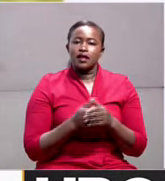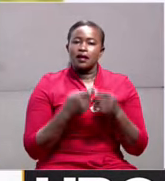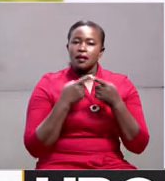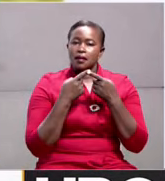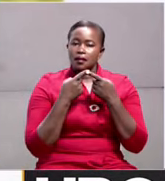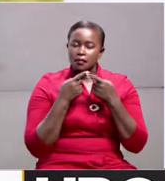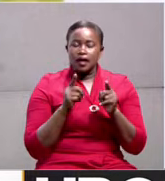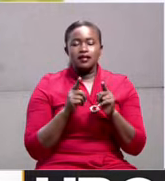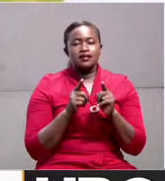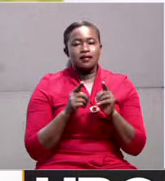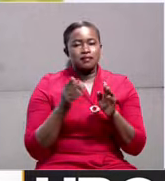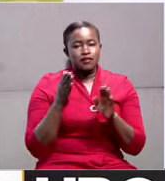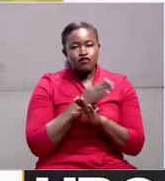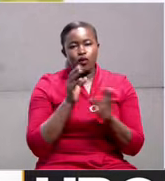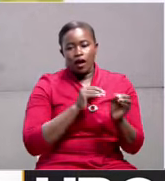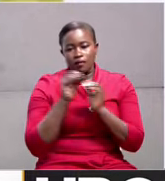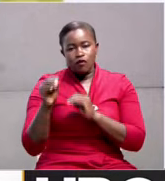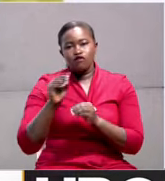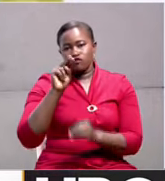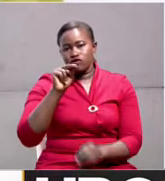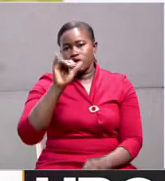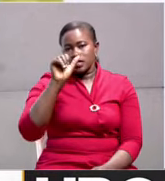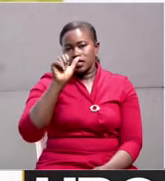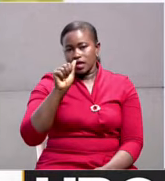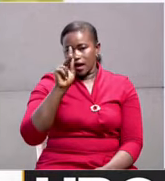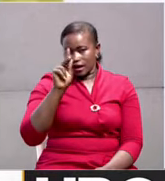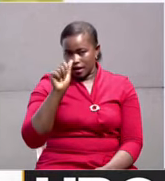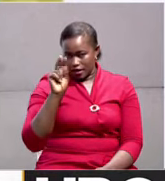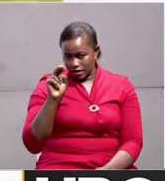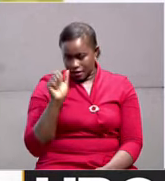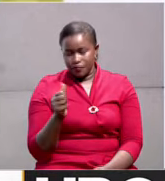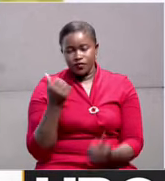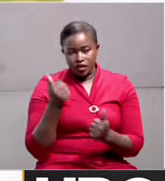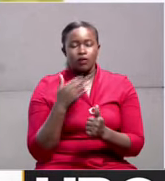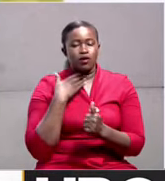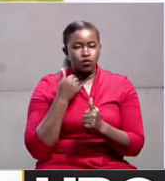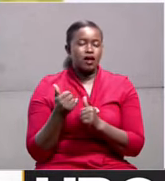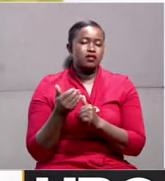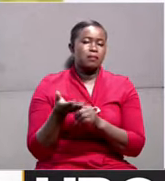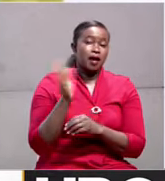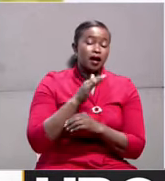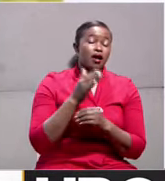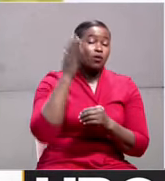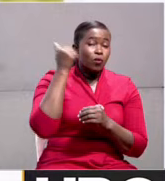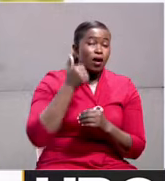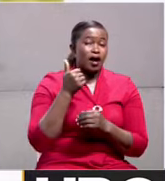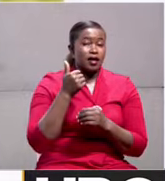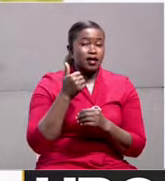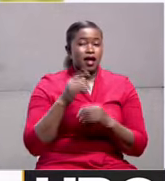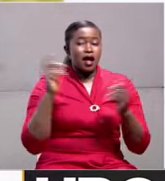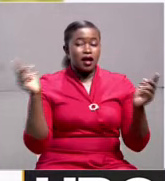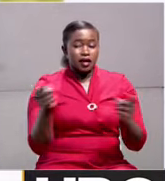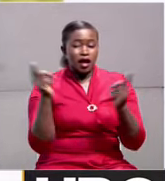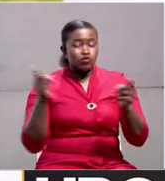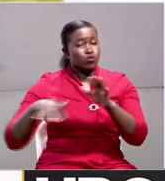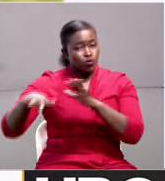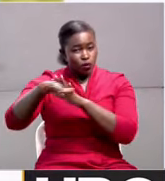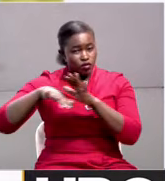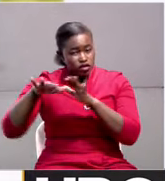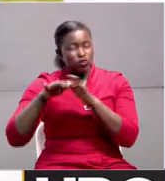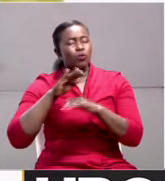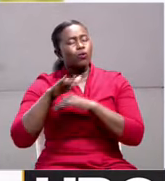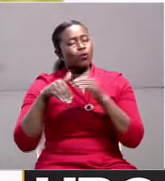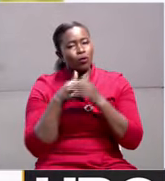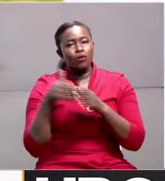to Nyakana, I want to come now, because in the cattle corridor, all these